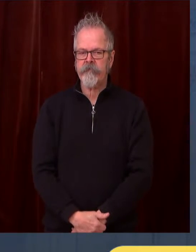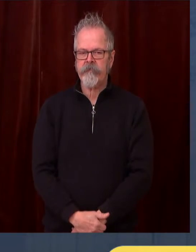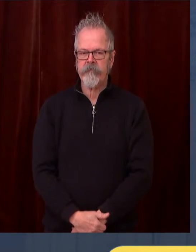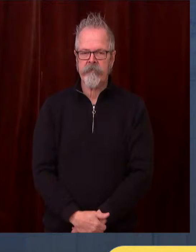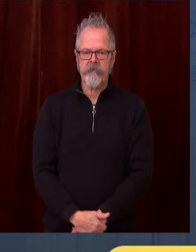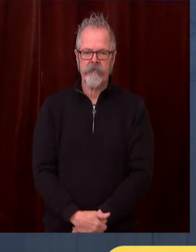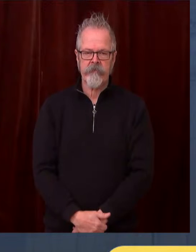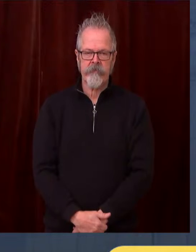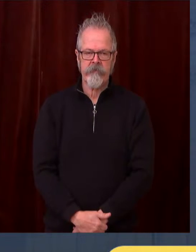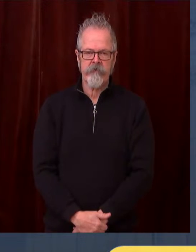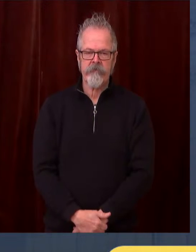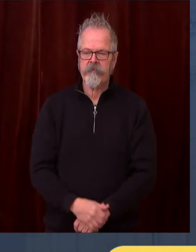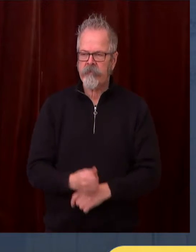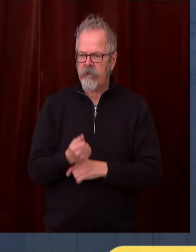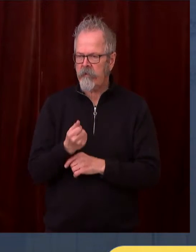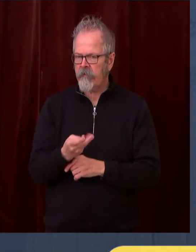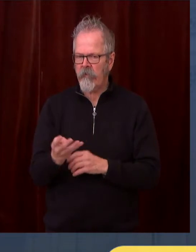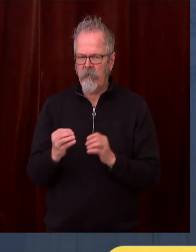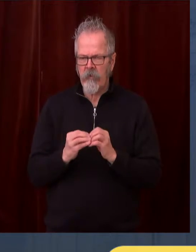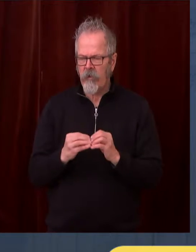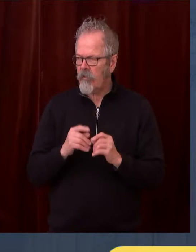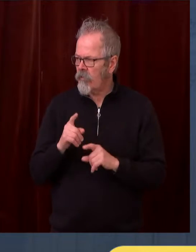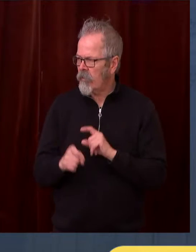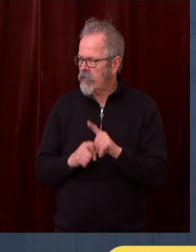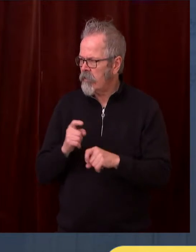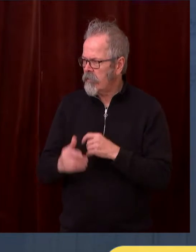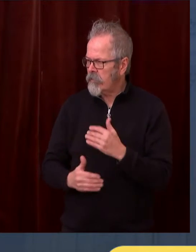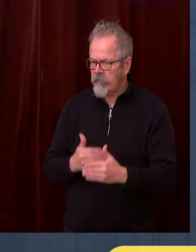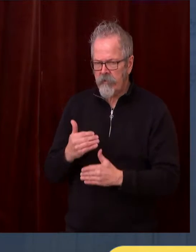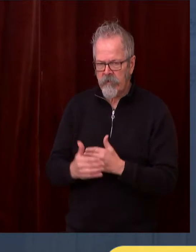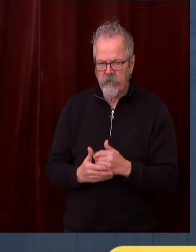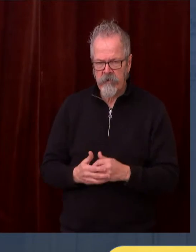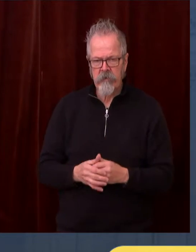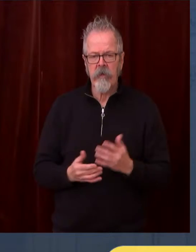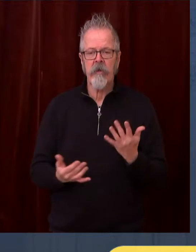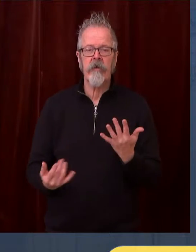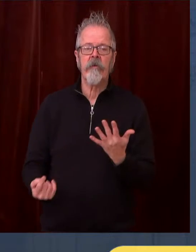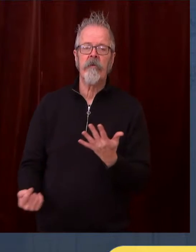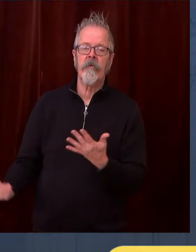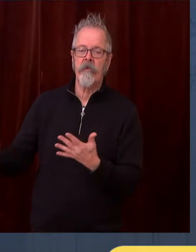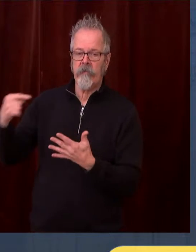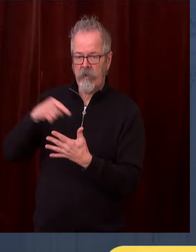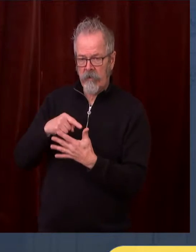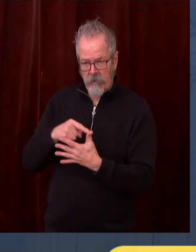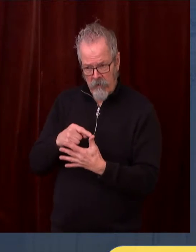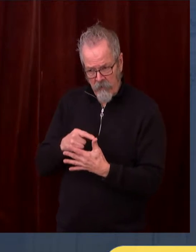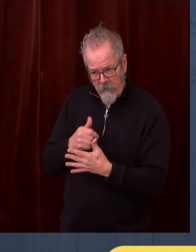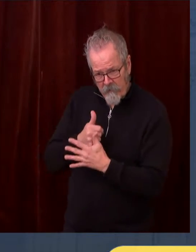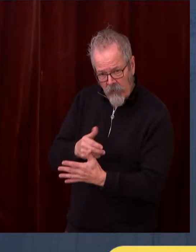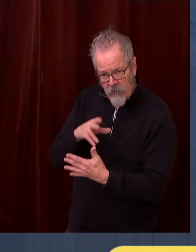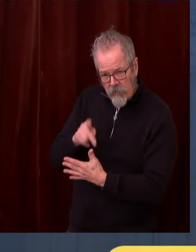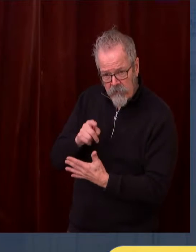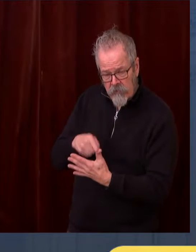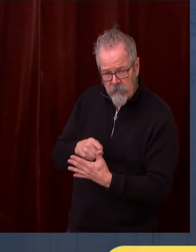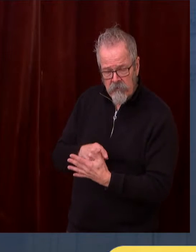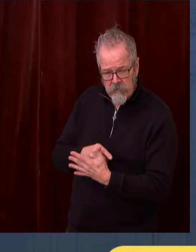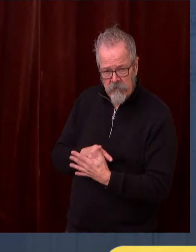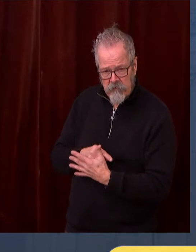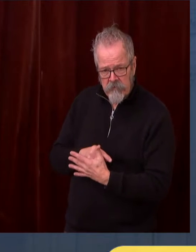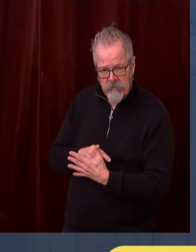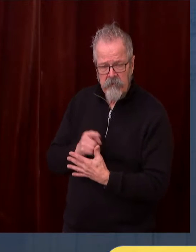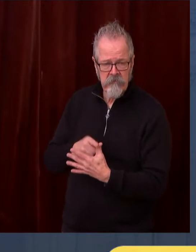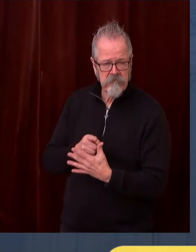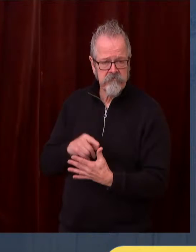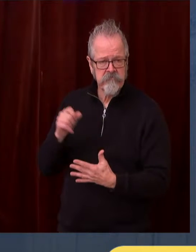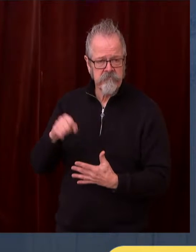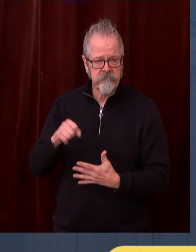to Sarah Gensler for a follow-up question. Go ahead, Sarah. Hi, yeah, this is for Michelle too. I'm looking for just some more specifics